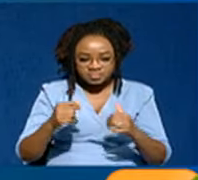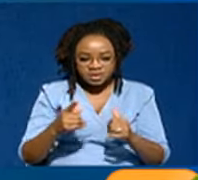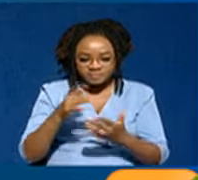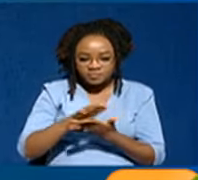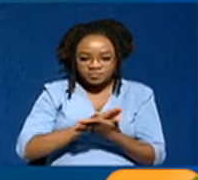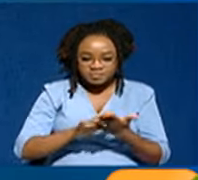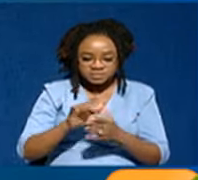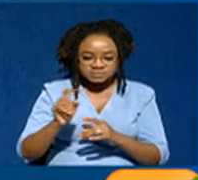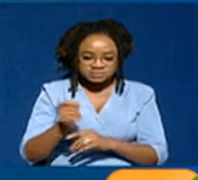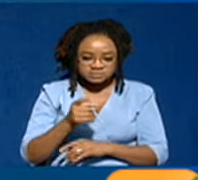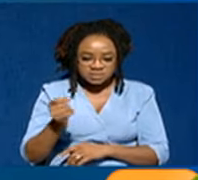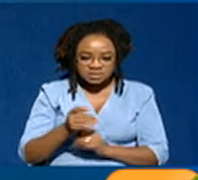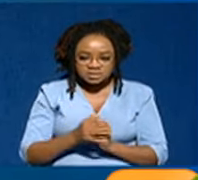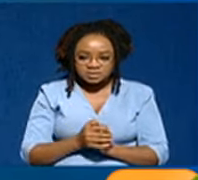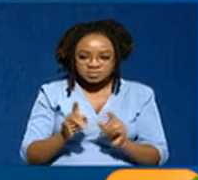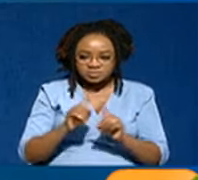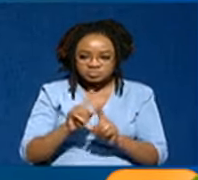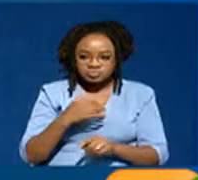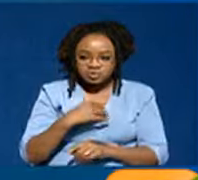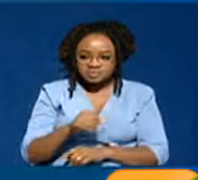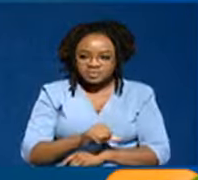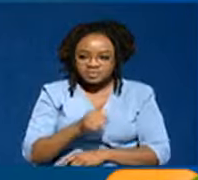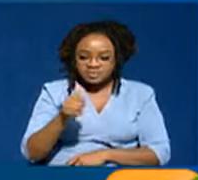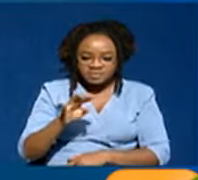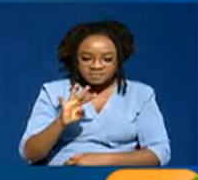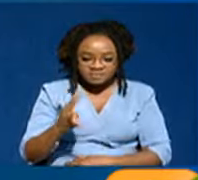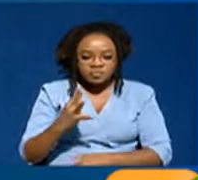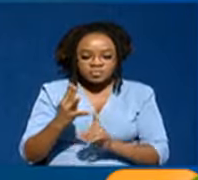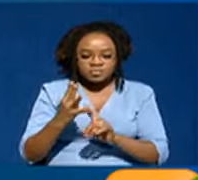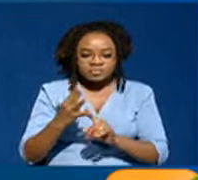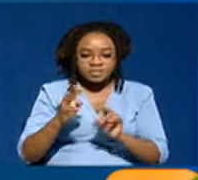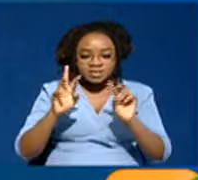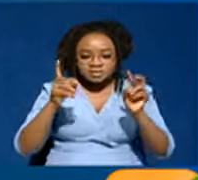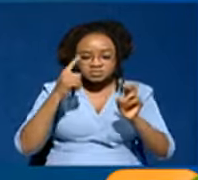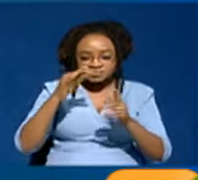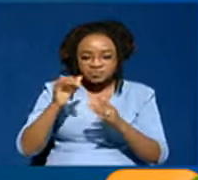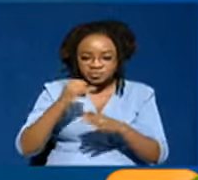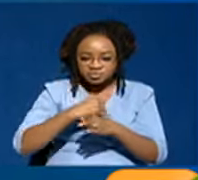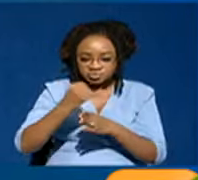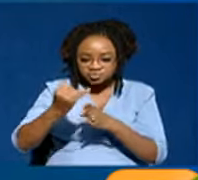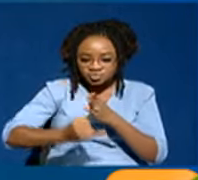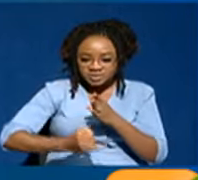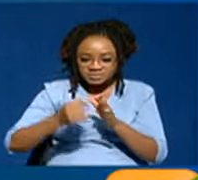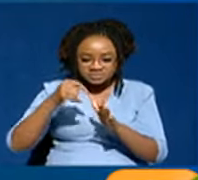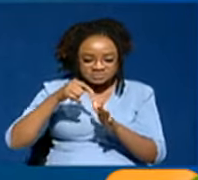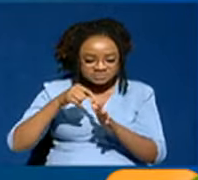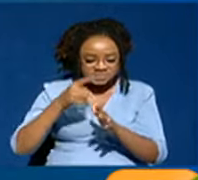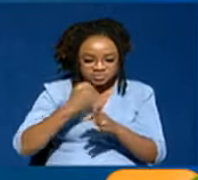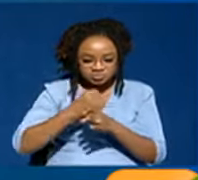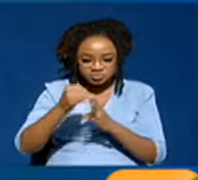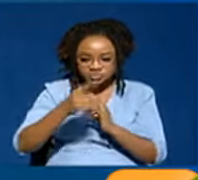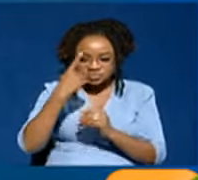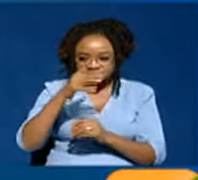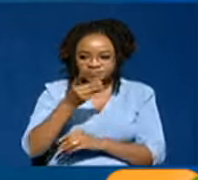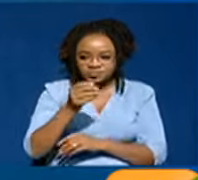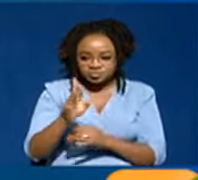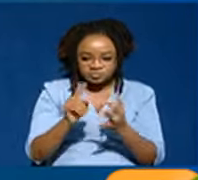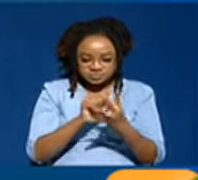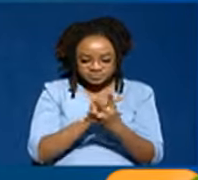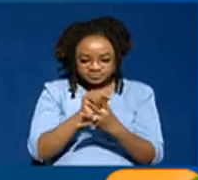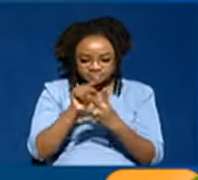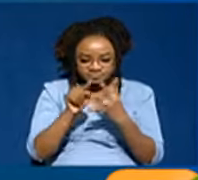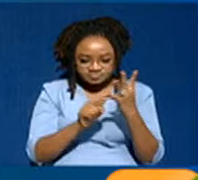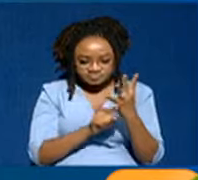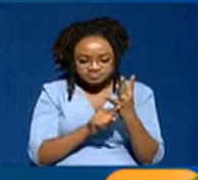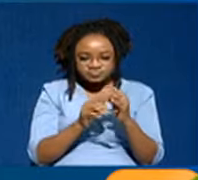there was a fourth one, which I've forgotten, I think. Oh, no, the issue of insurance. Comprehensive insurance for doctors. I think those are the ones that are